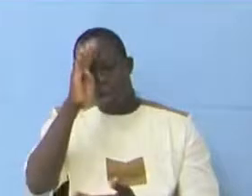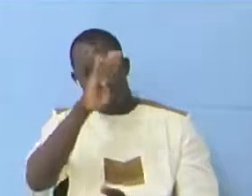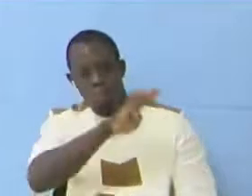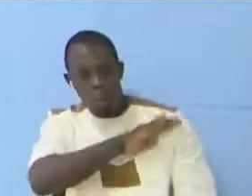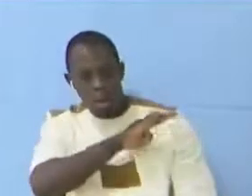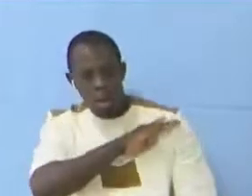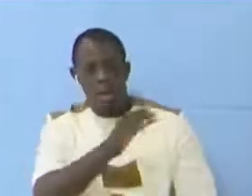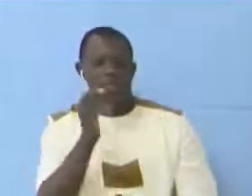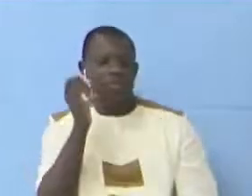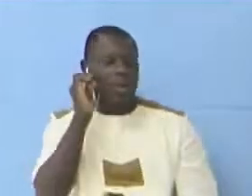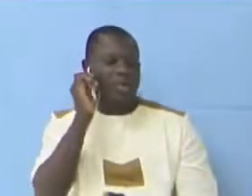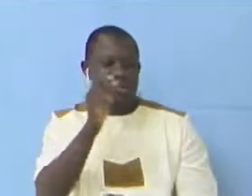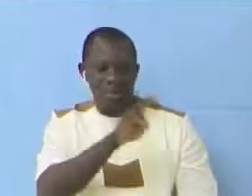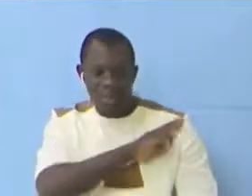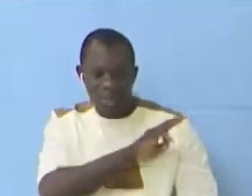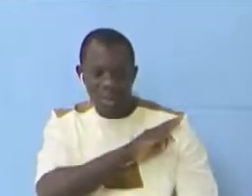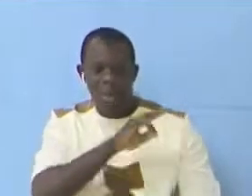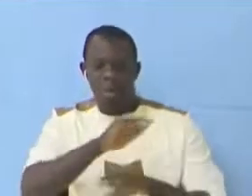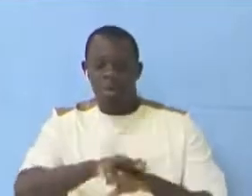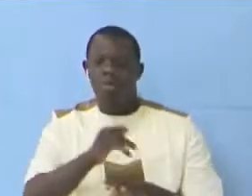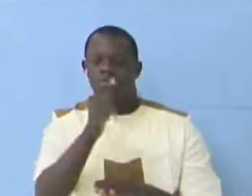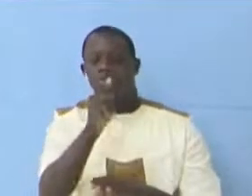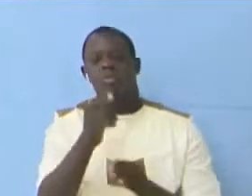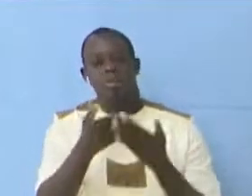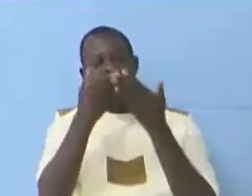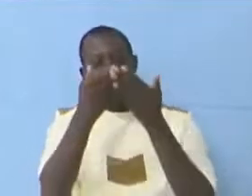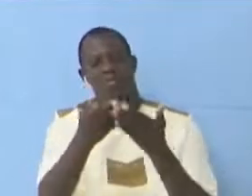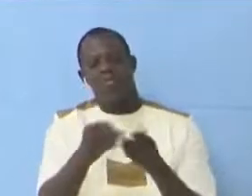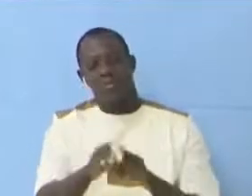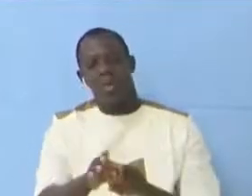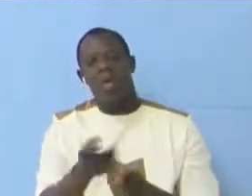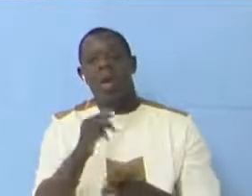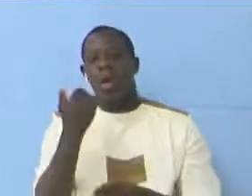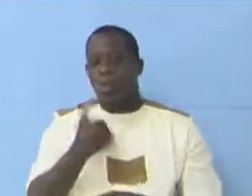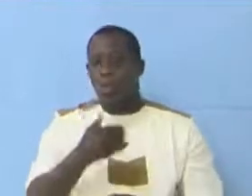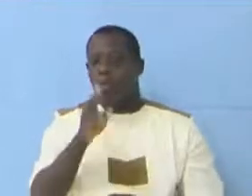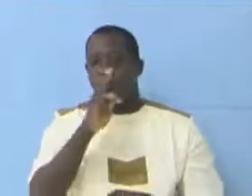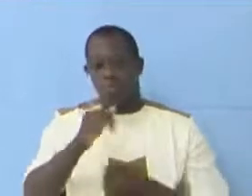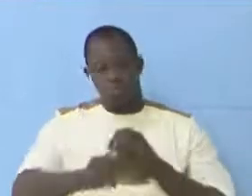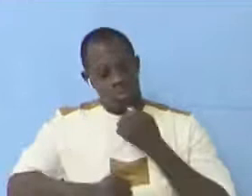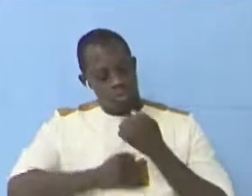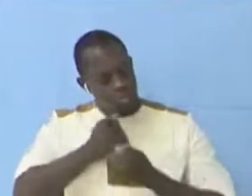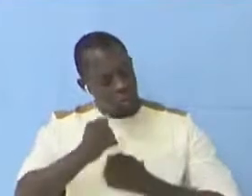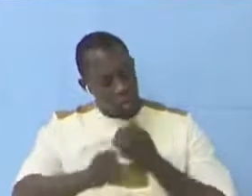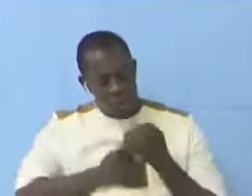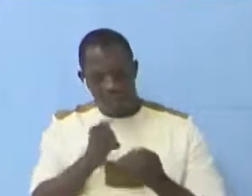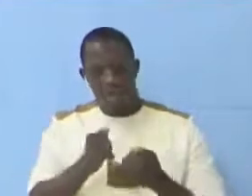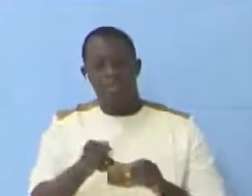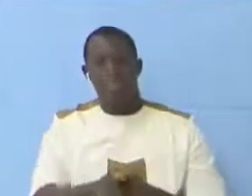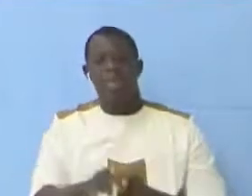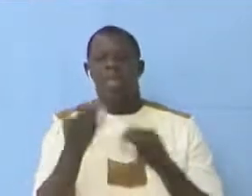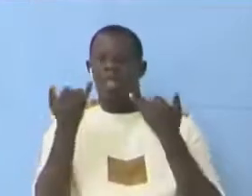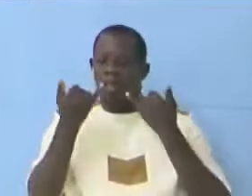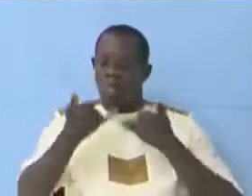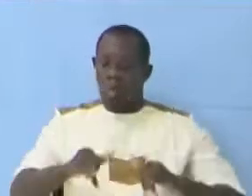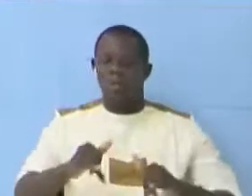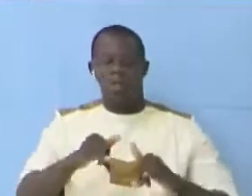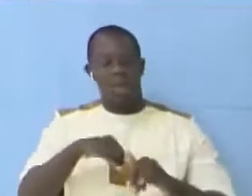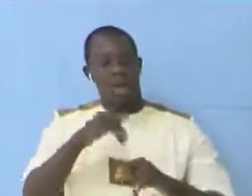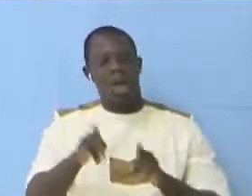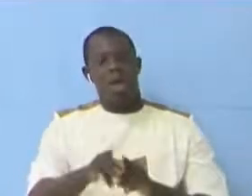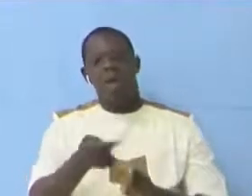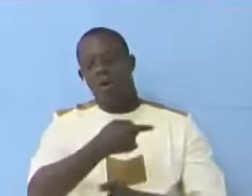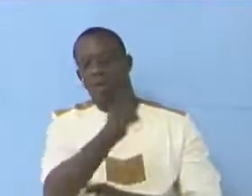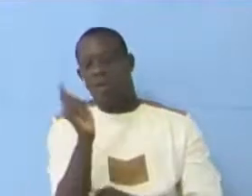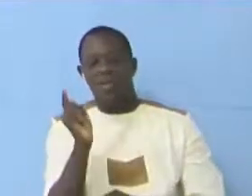brothers and their sisters to you, those who suffer the loss